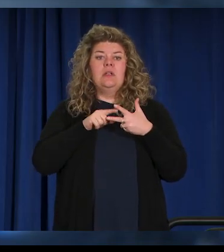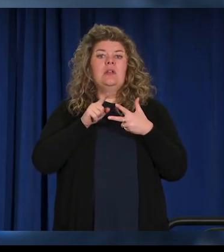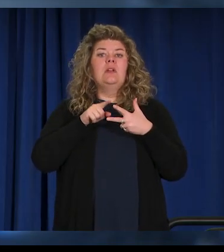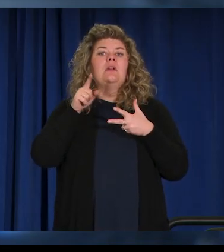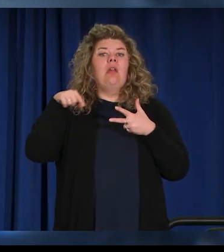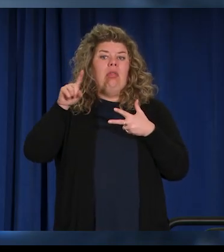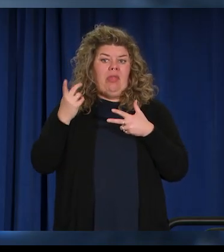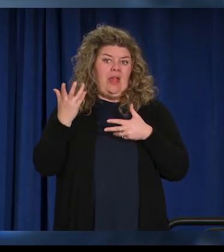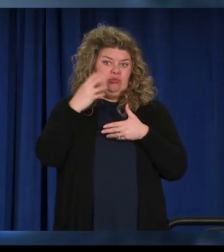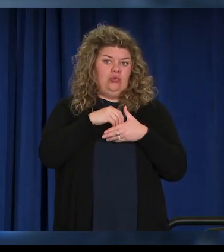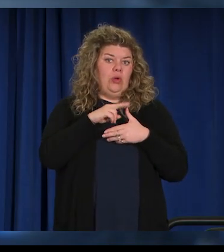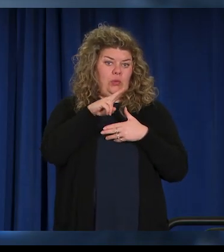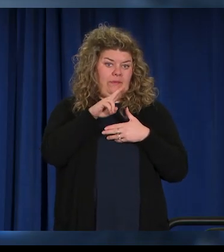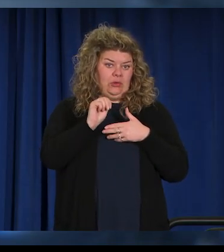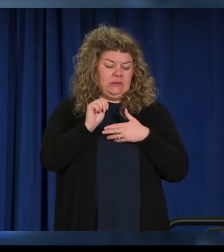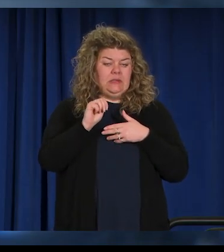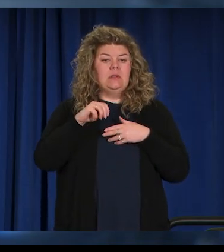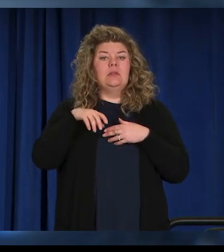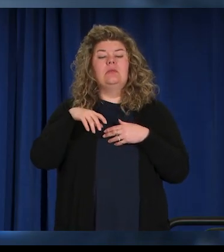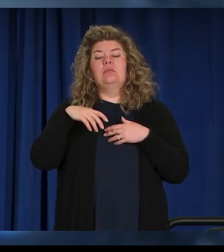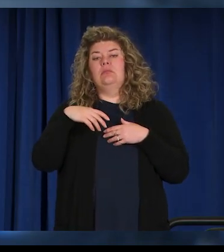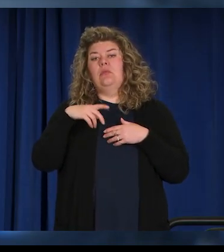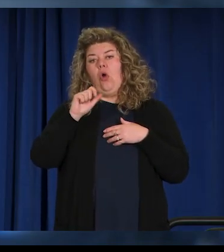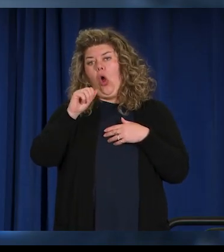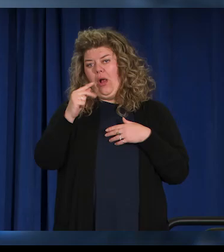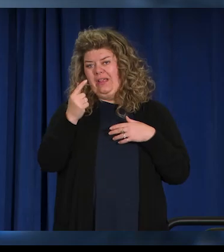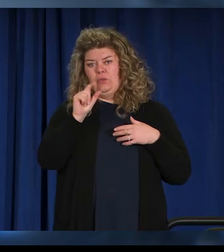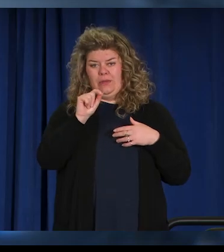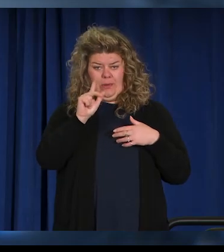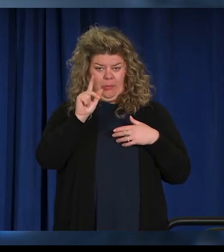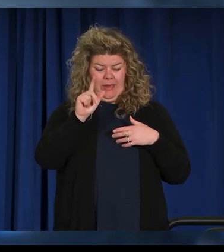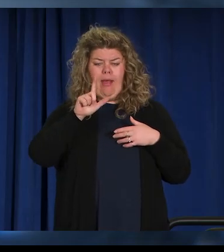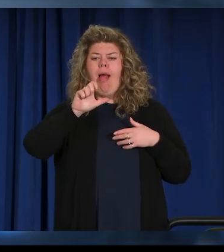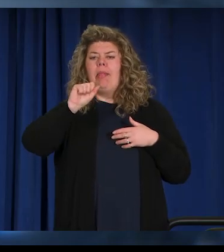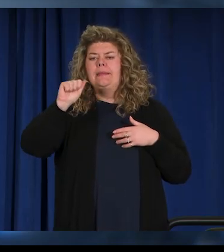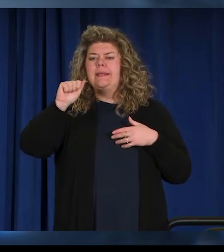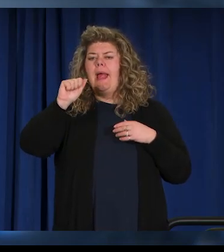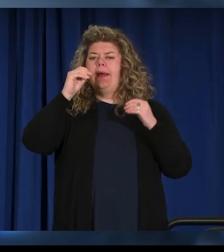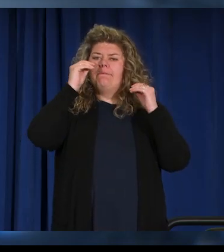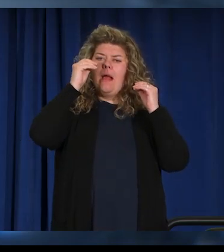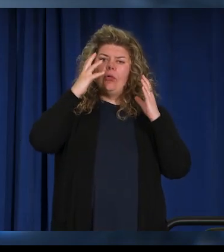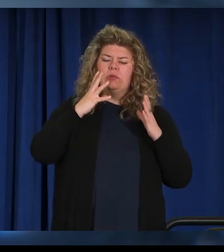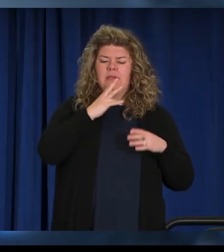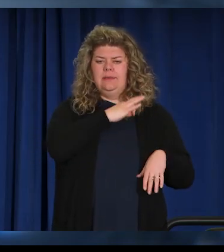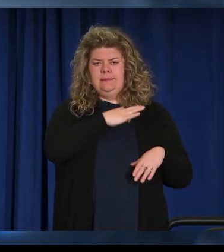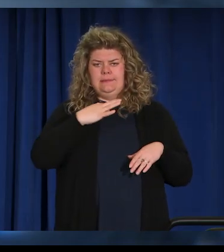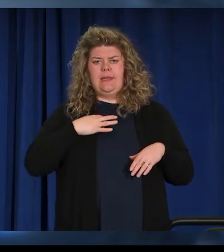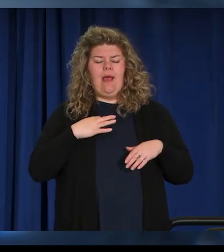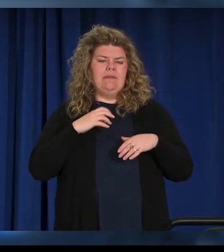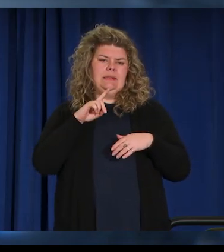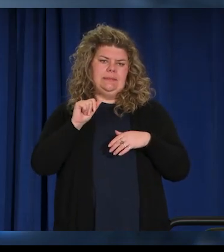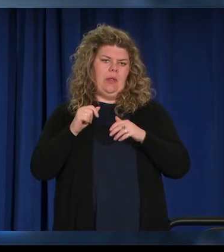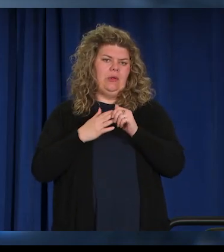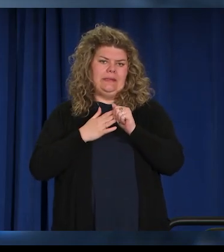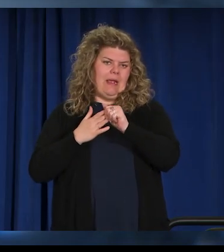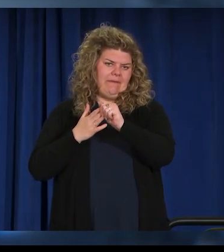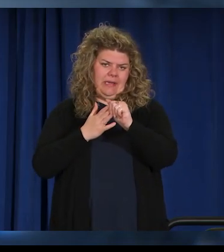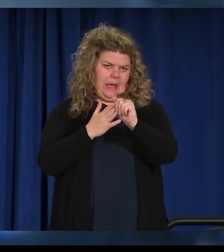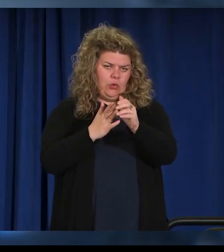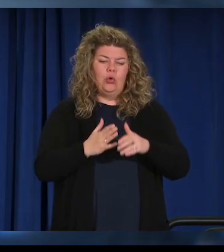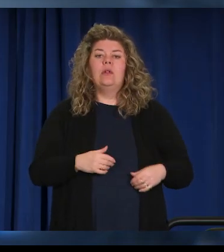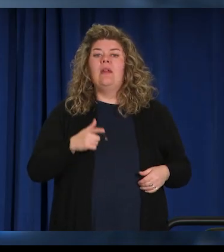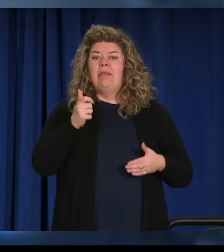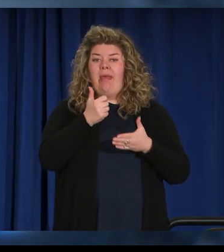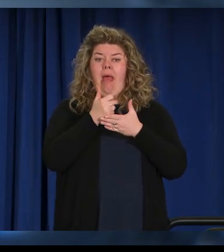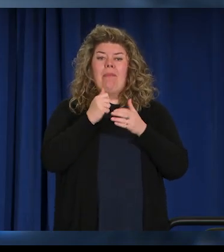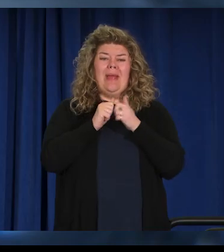of Michigan in August 2023 as an LS&A Faculty and Staff Disability Navigator, where they facilitate